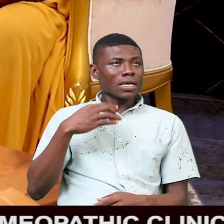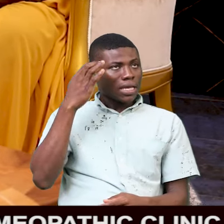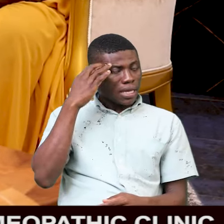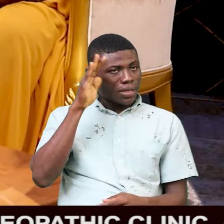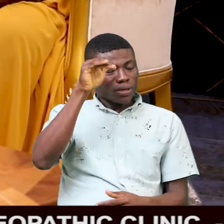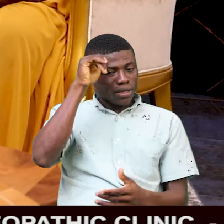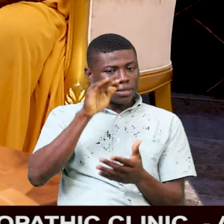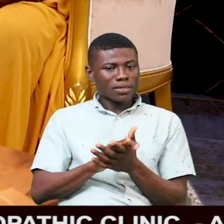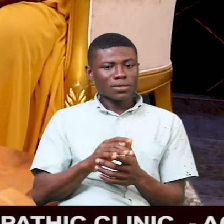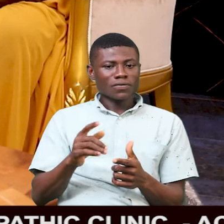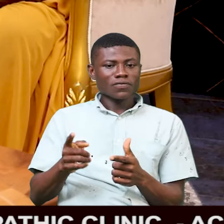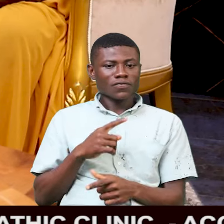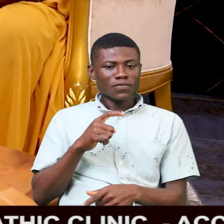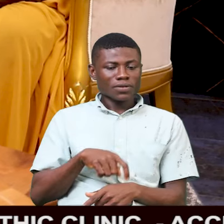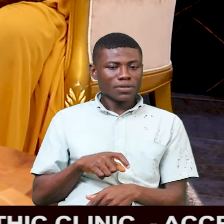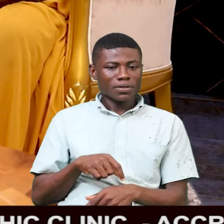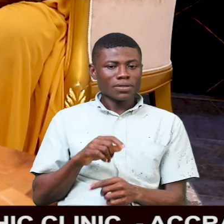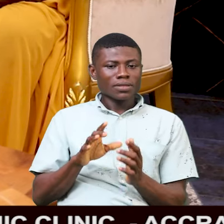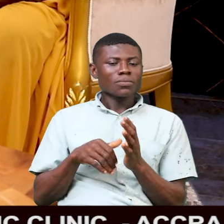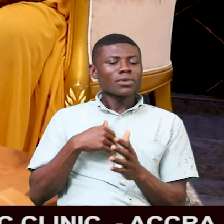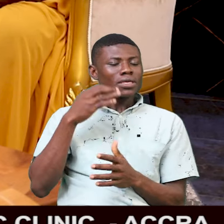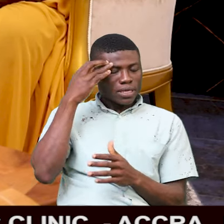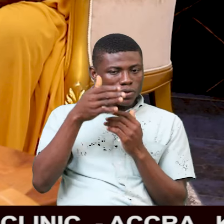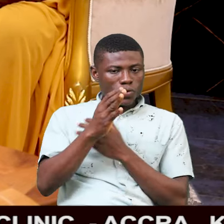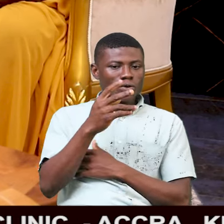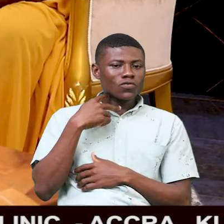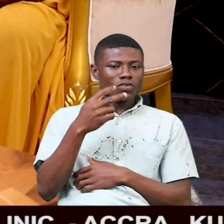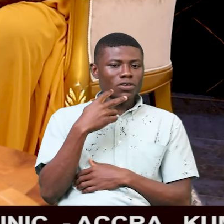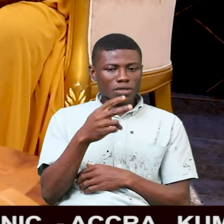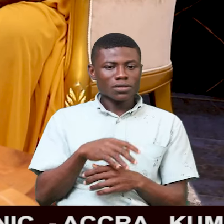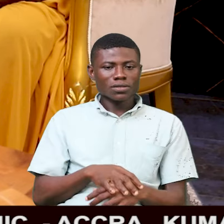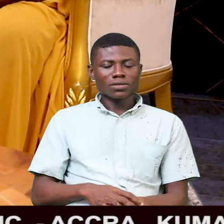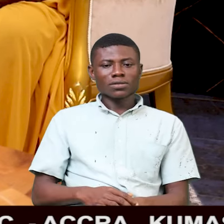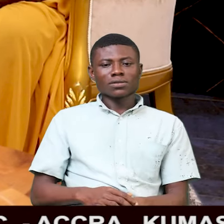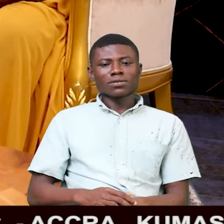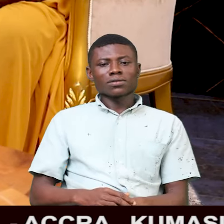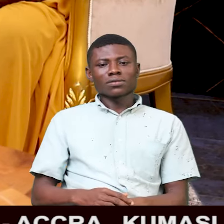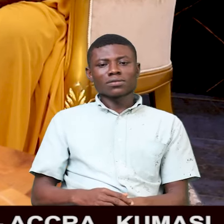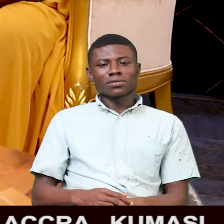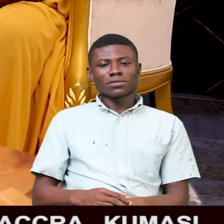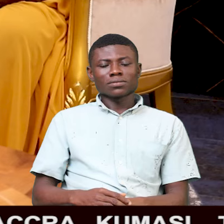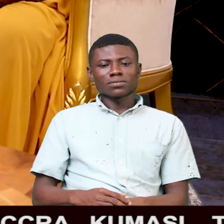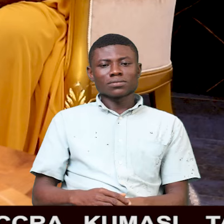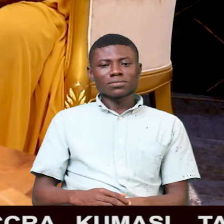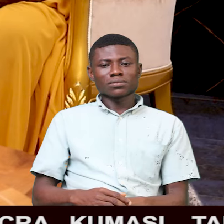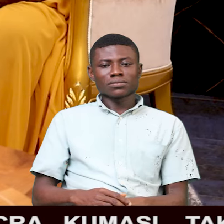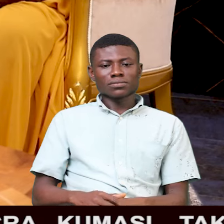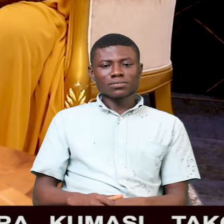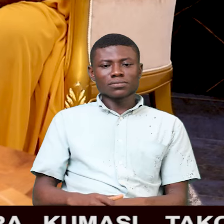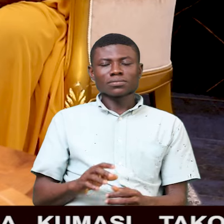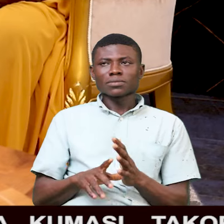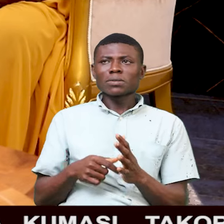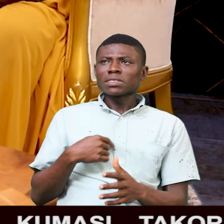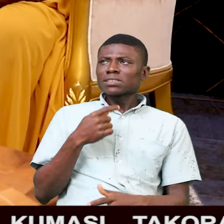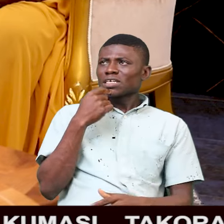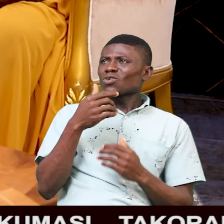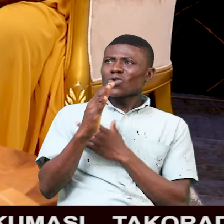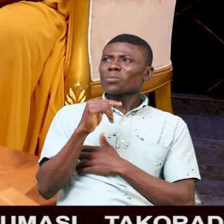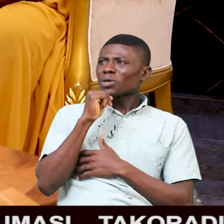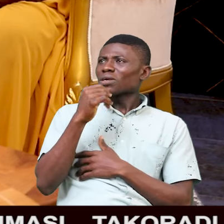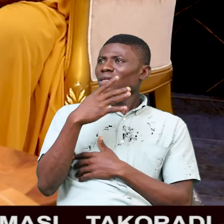I heard it. That was the first time me tinya mene audibly clear. This is your husband, I'm saying right. Ready we dey me